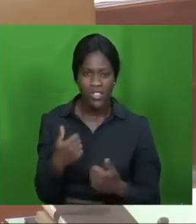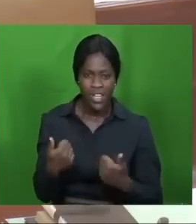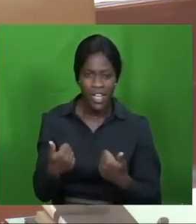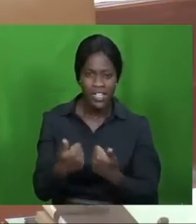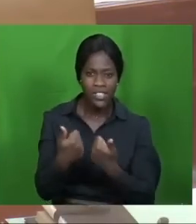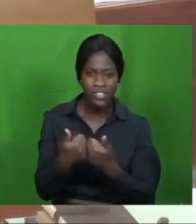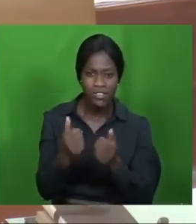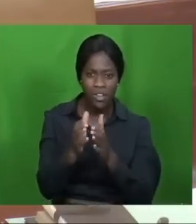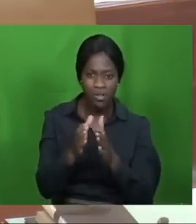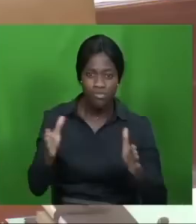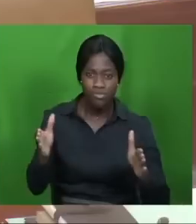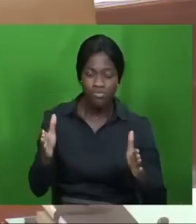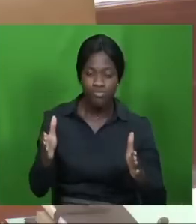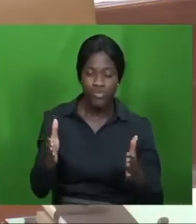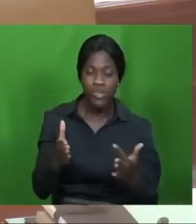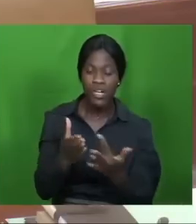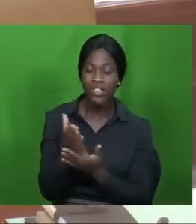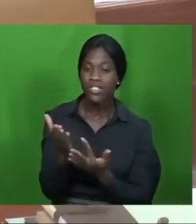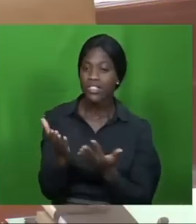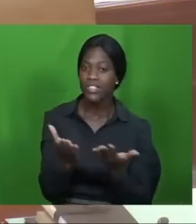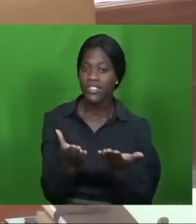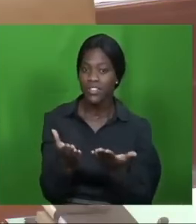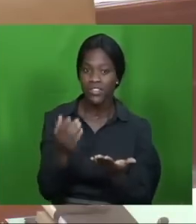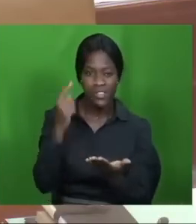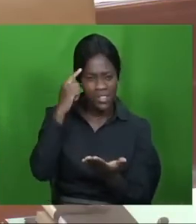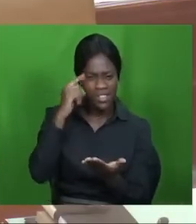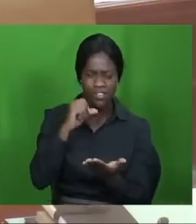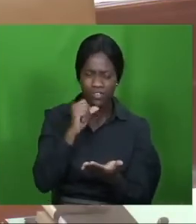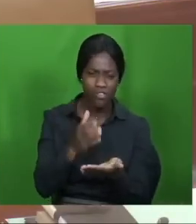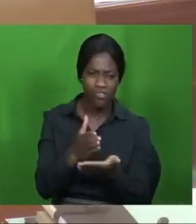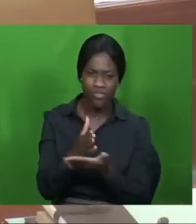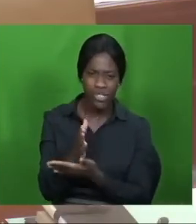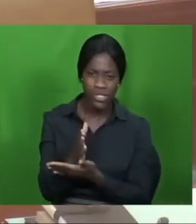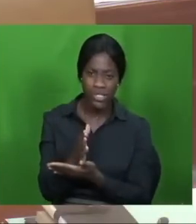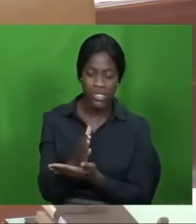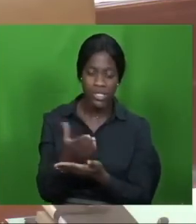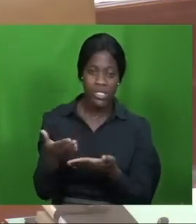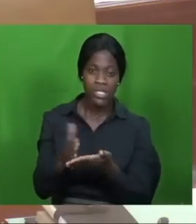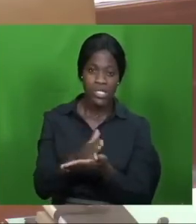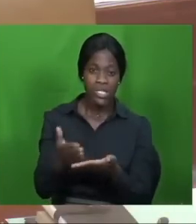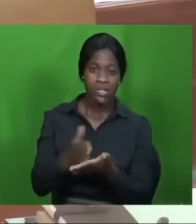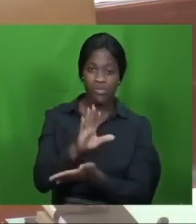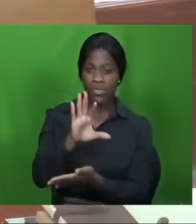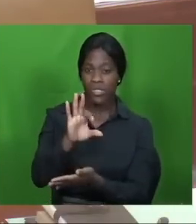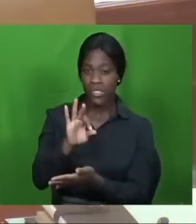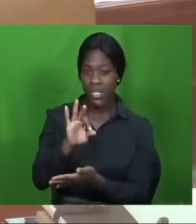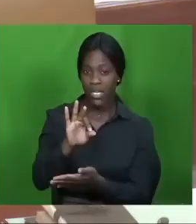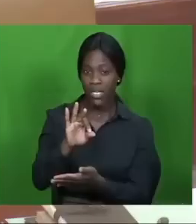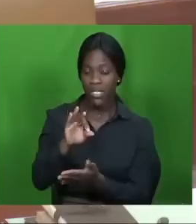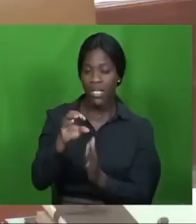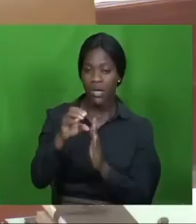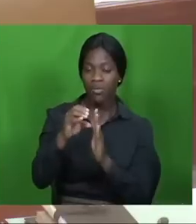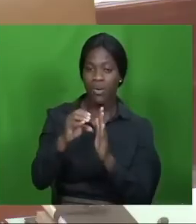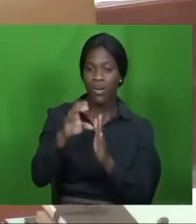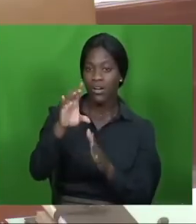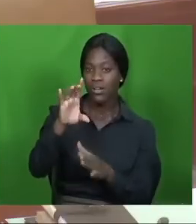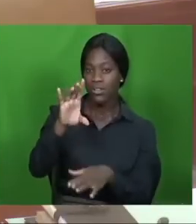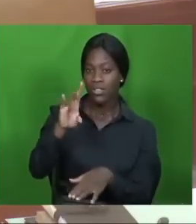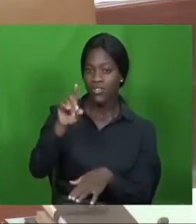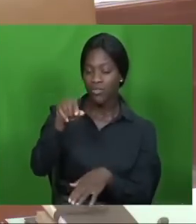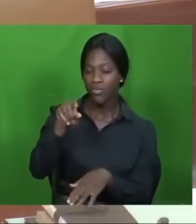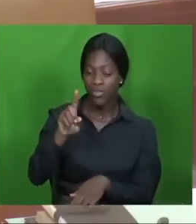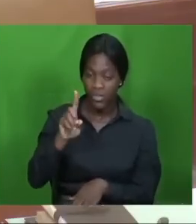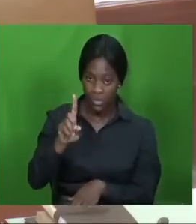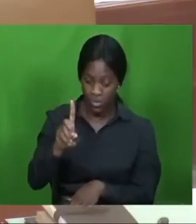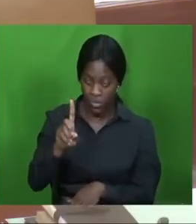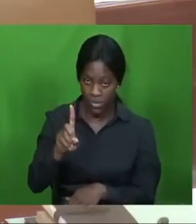access of service, that is not good enough. Page 9, paragraph 7.1, challenges with expanding access